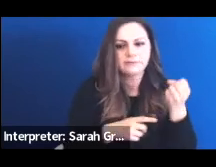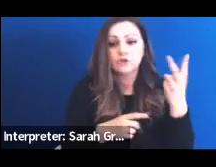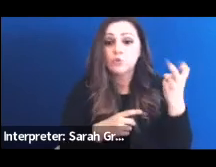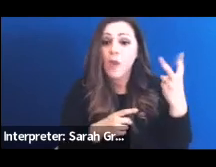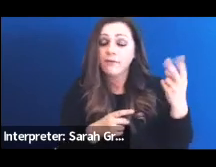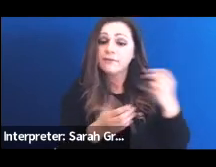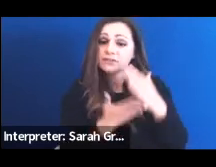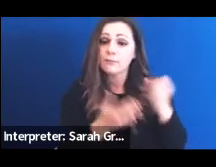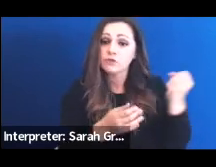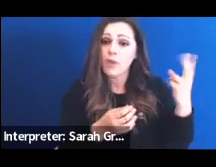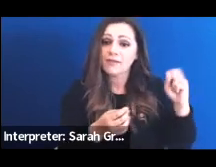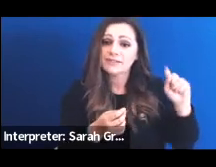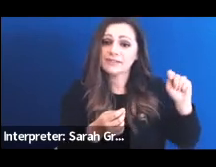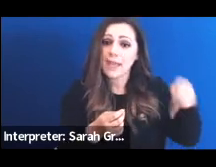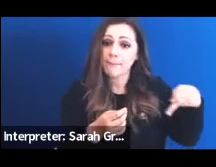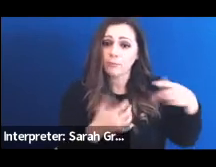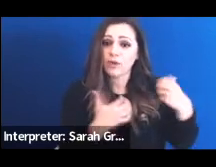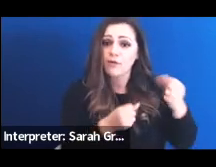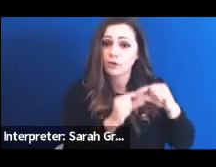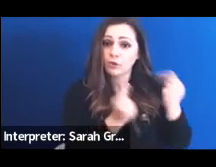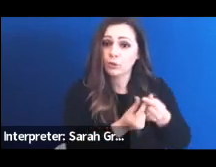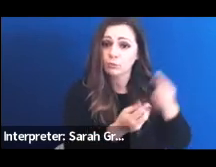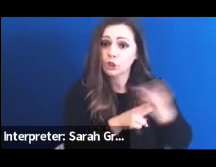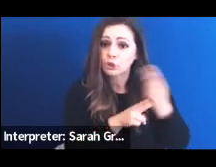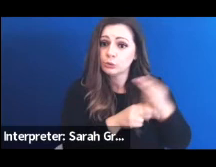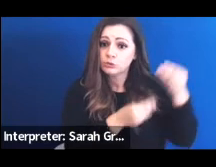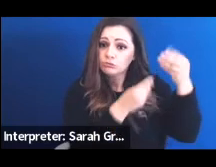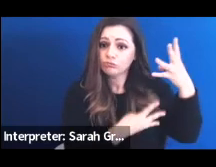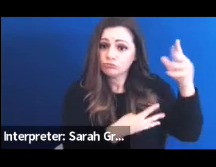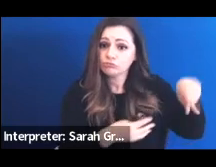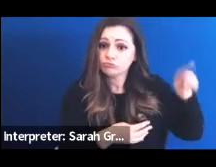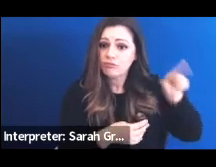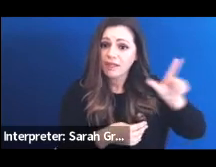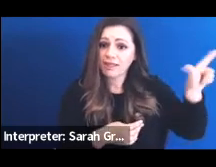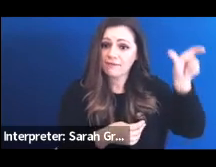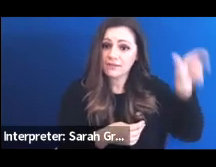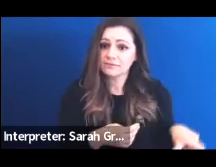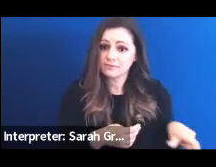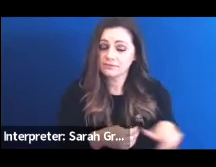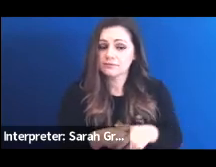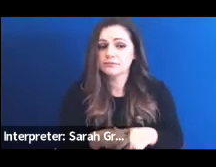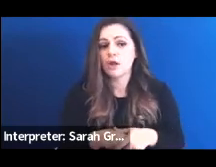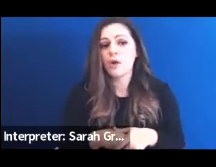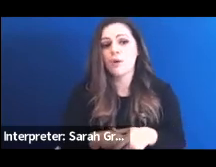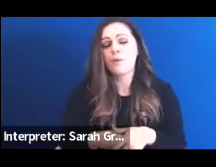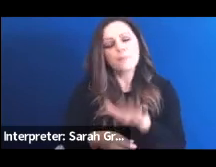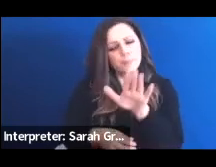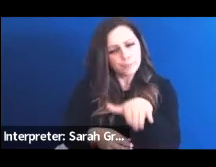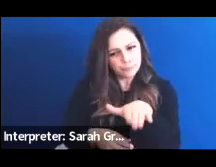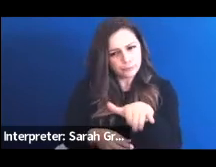gotta tell you, and please hear me, I am not in the least trying to